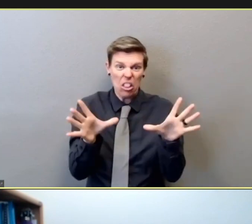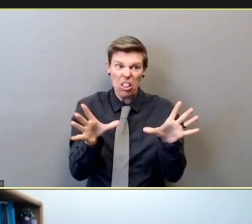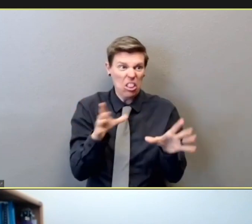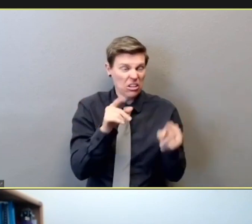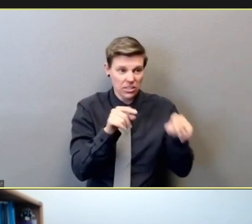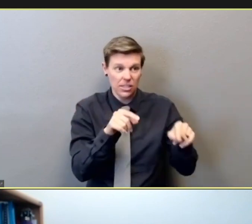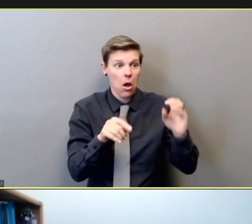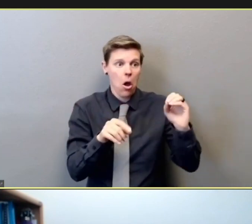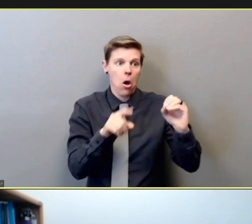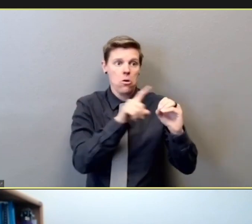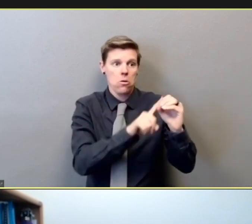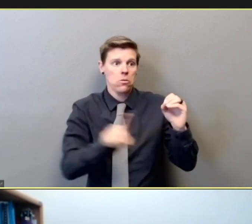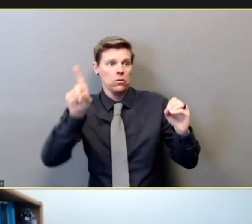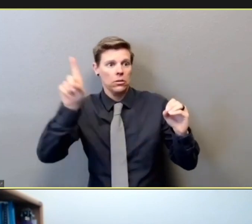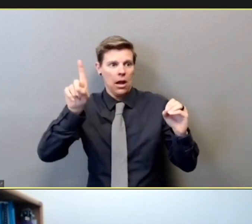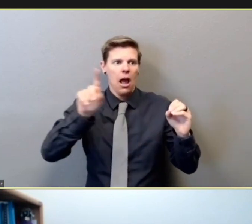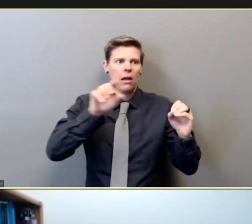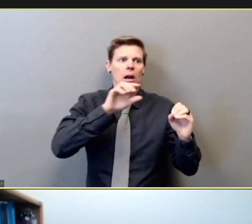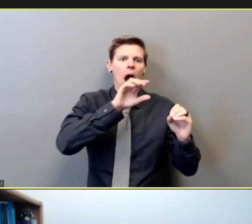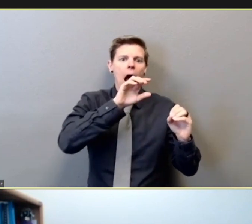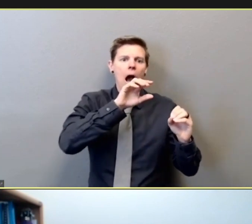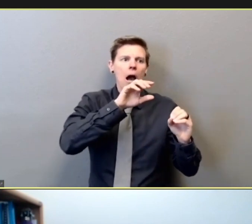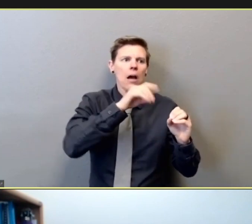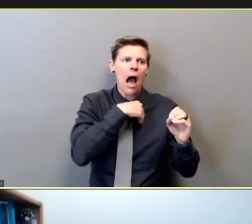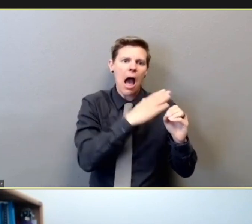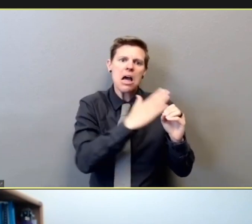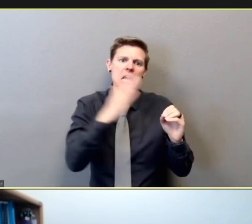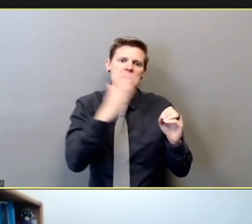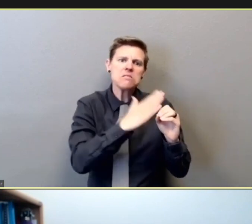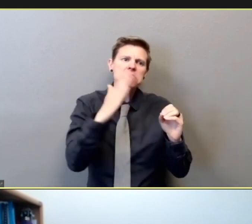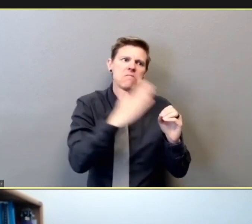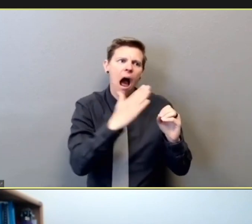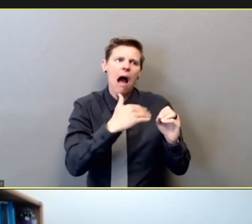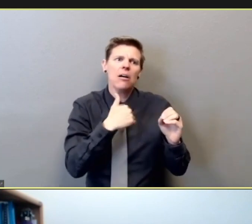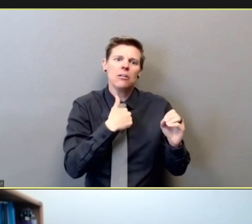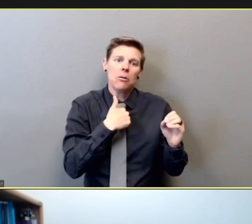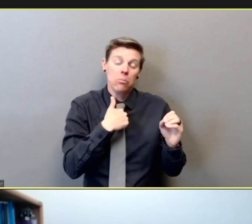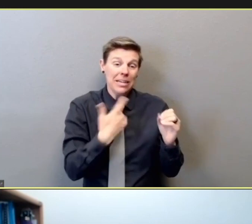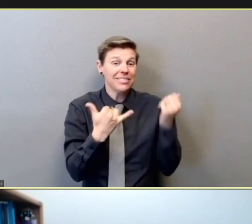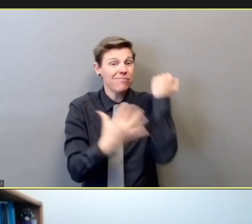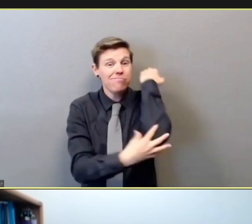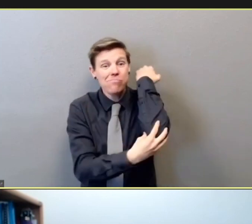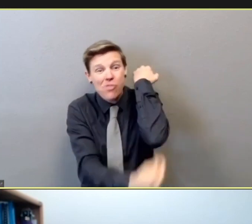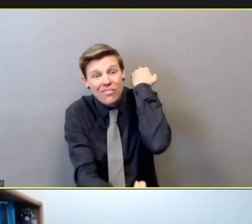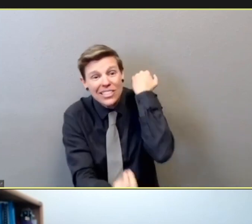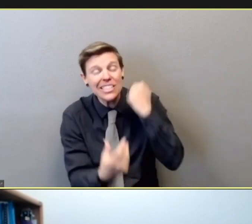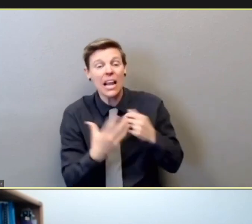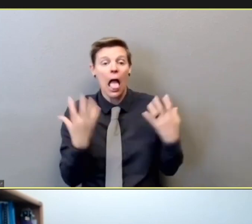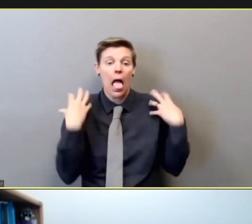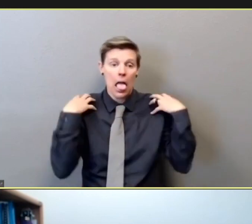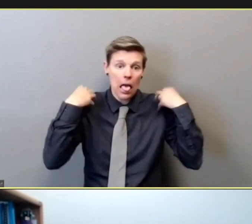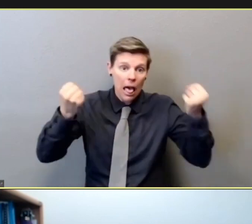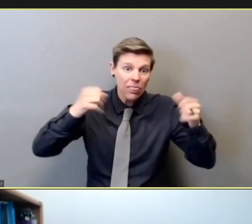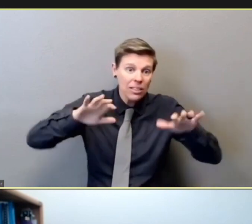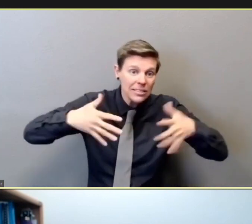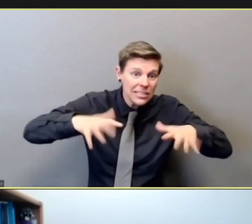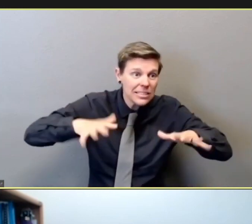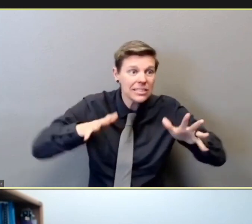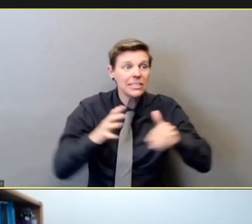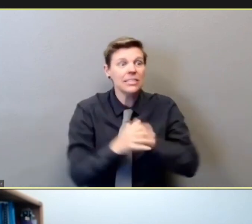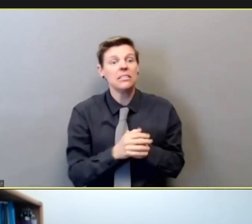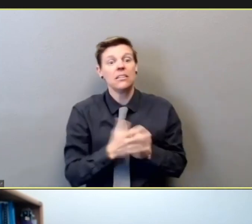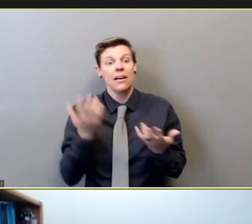I think what we need to also be aware of is that we've done so well as a state to address this pandemic. But if you